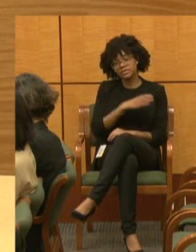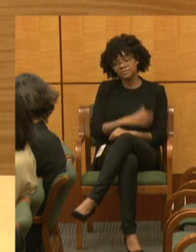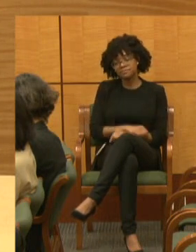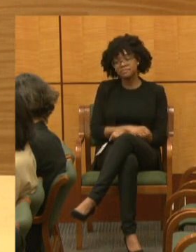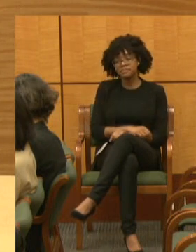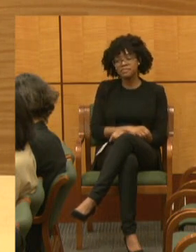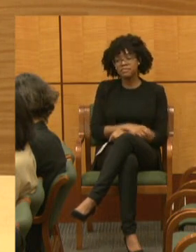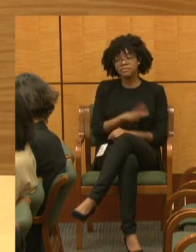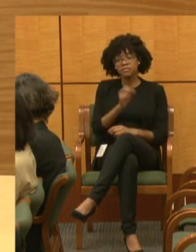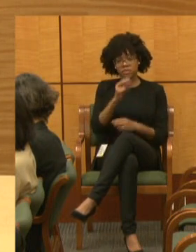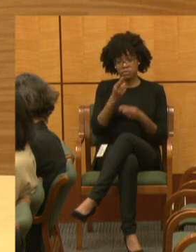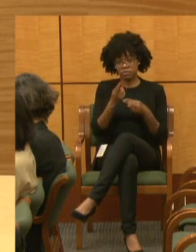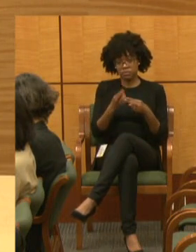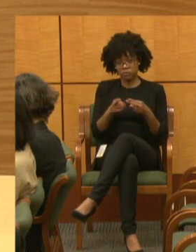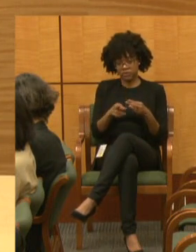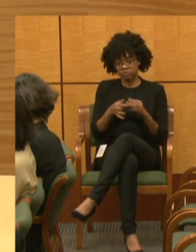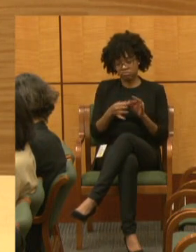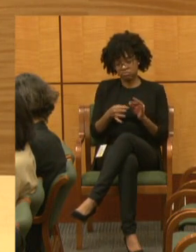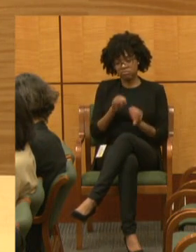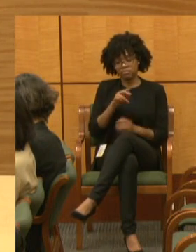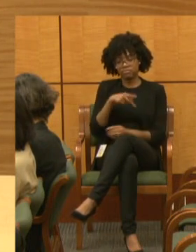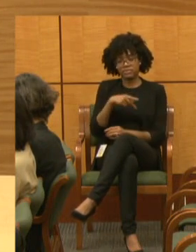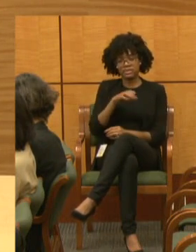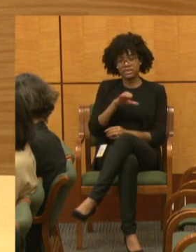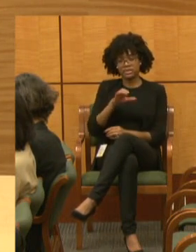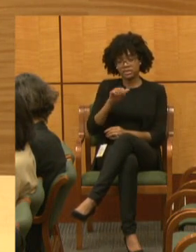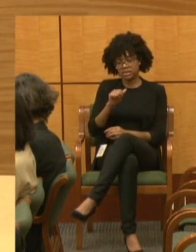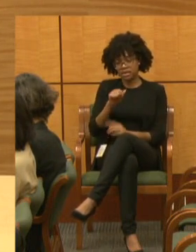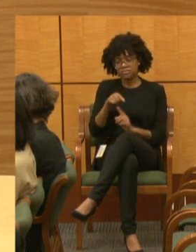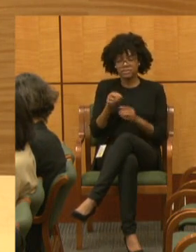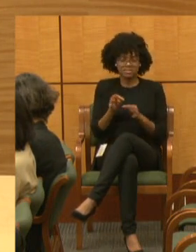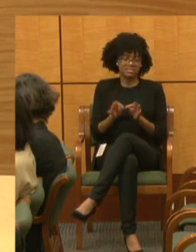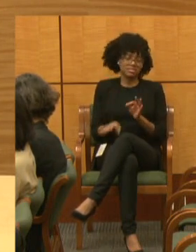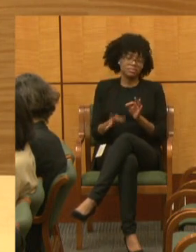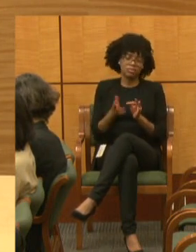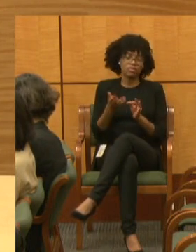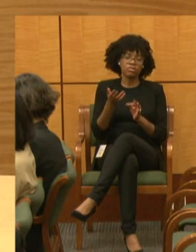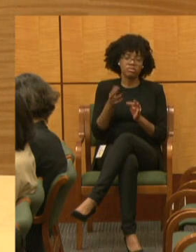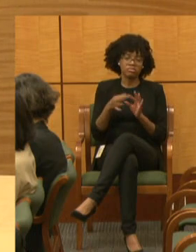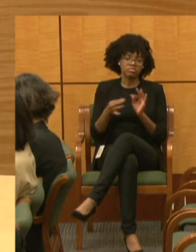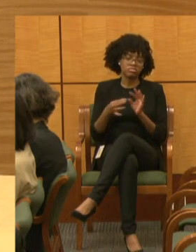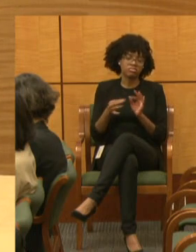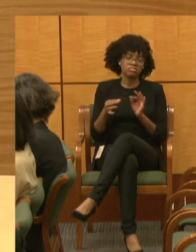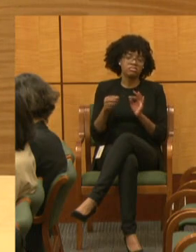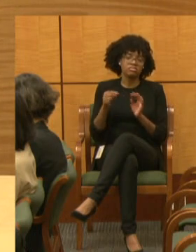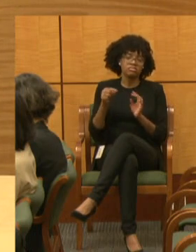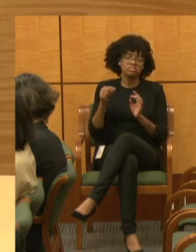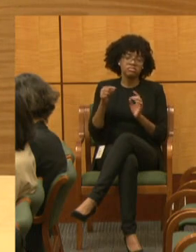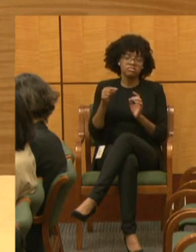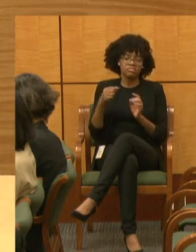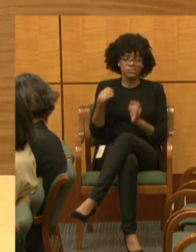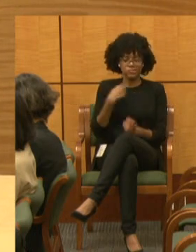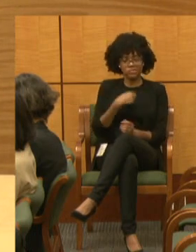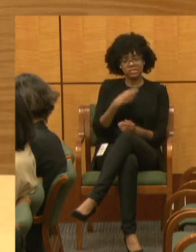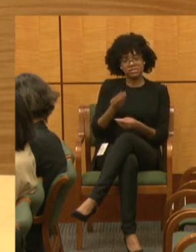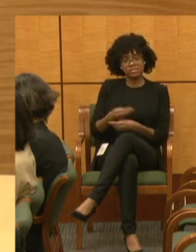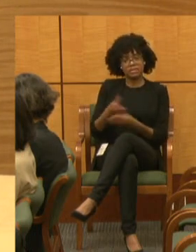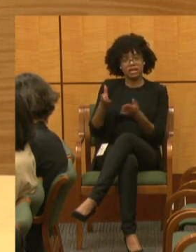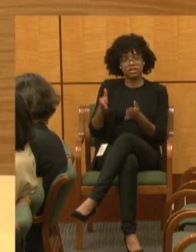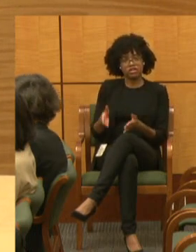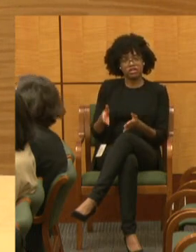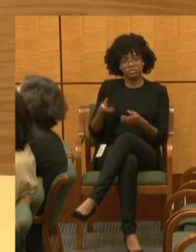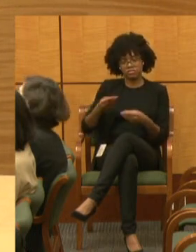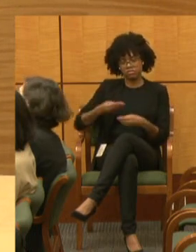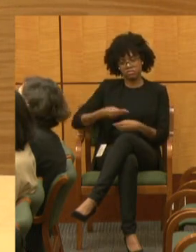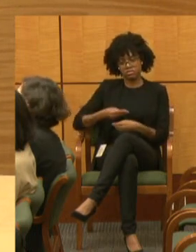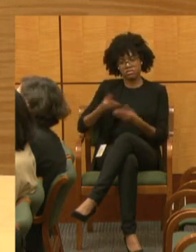briefly, PCCA in the simplest of terms is a supplier. We are a supplier